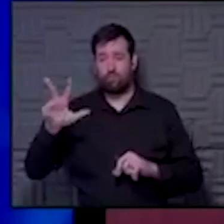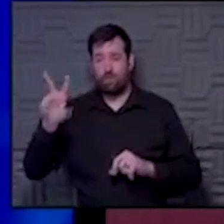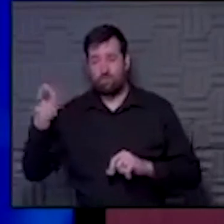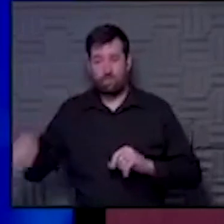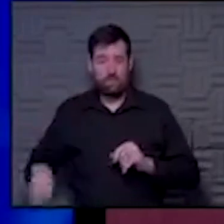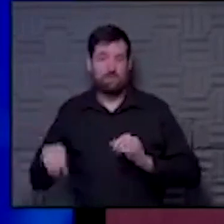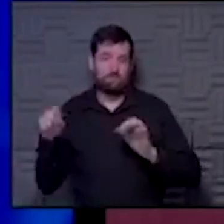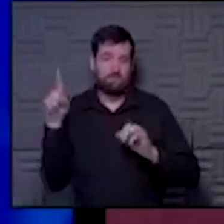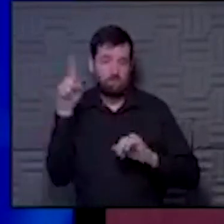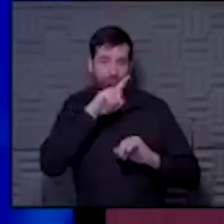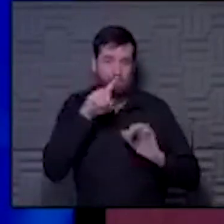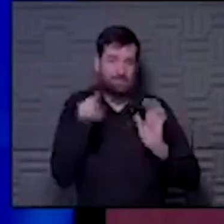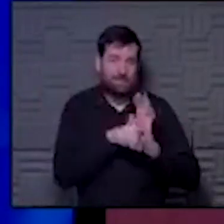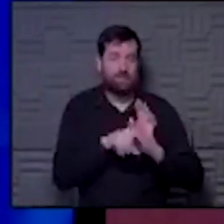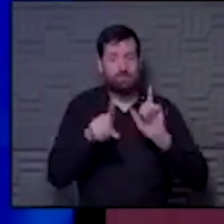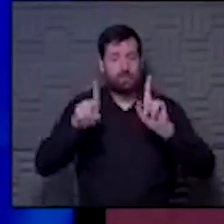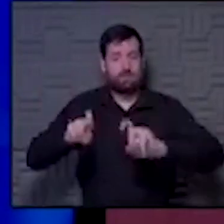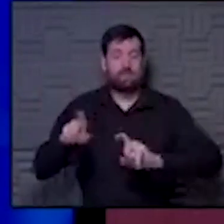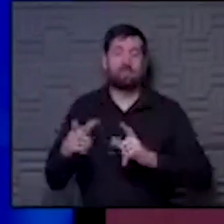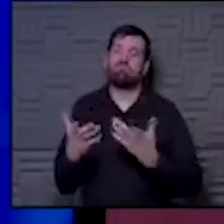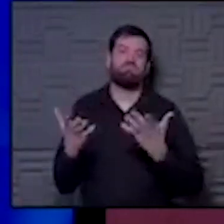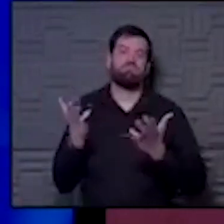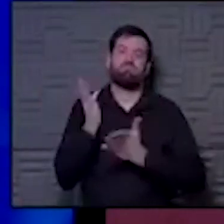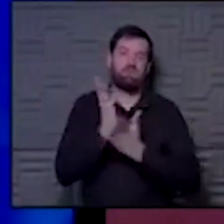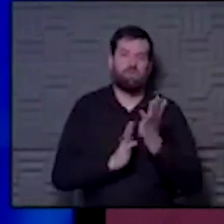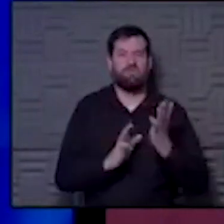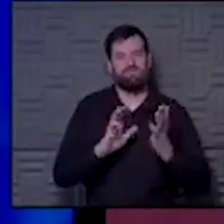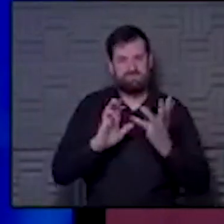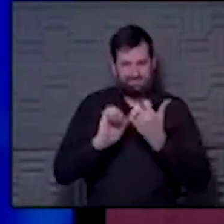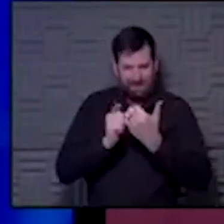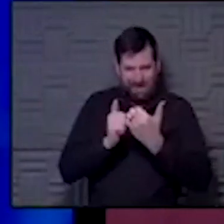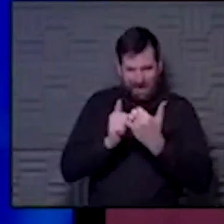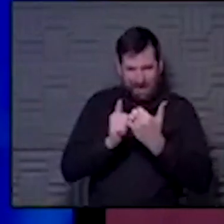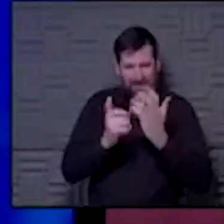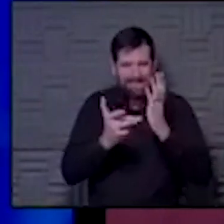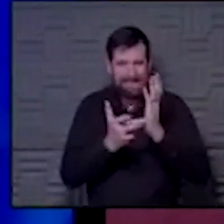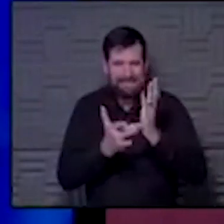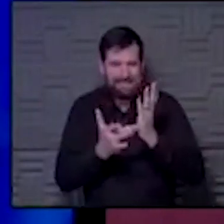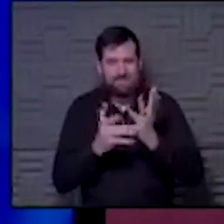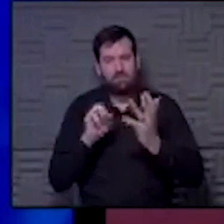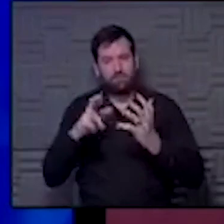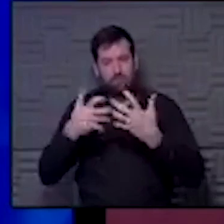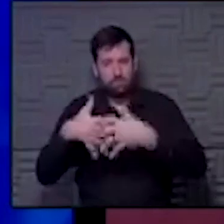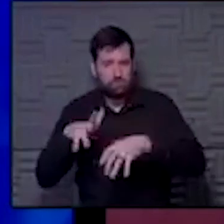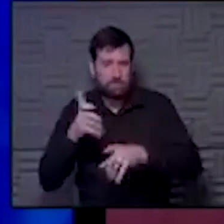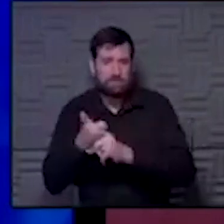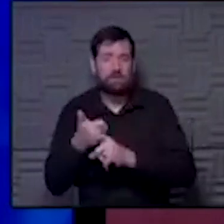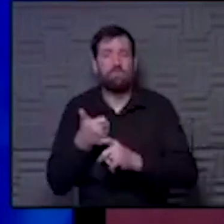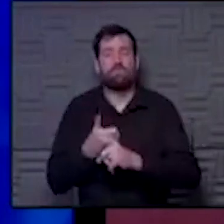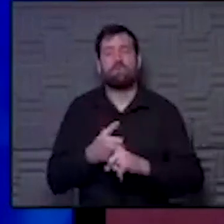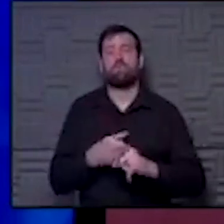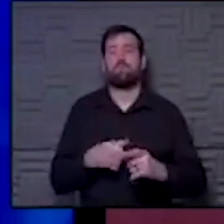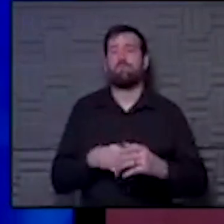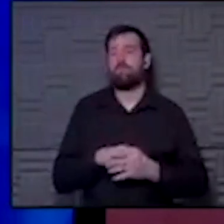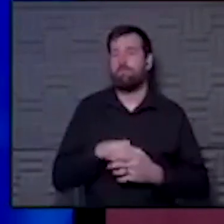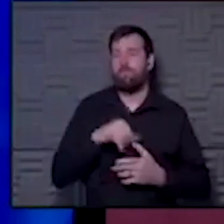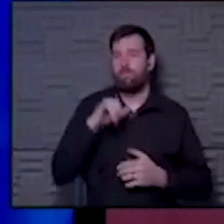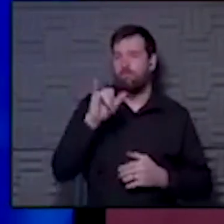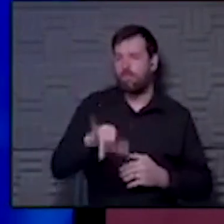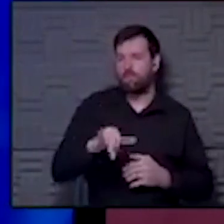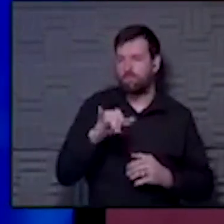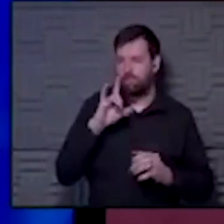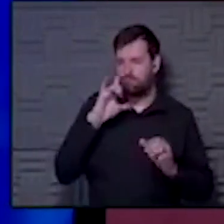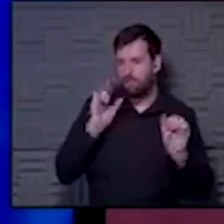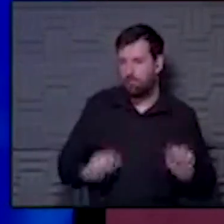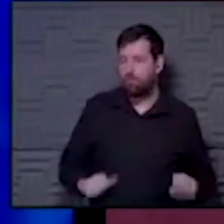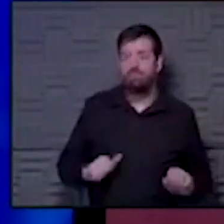Yeah. And a lot of that is technique oriented or the machine itself or different things. So that's the likelihood. It's